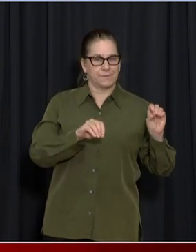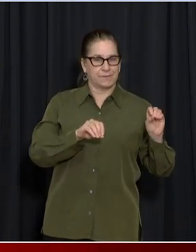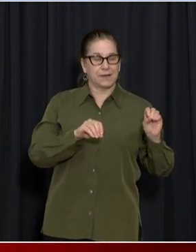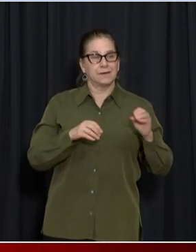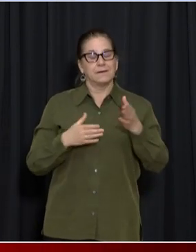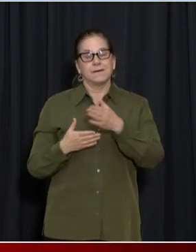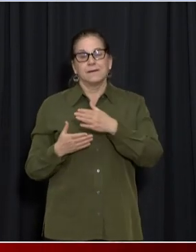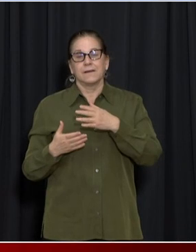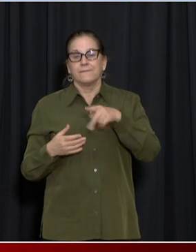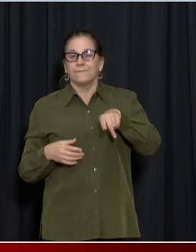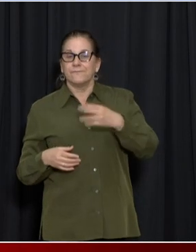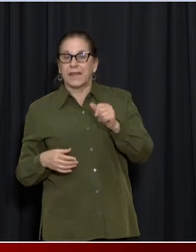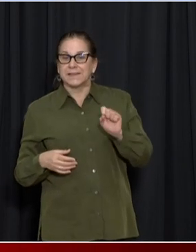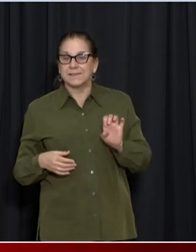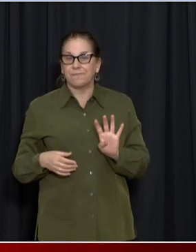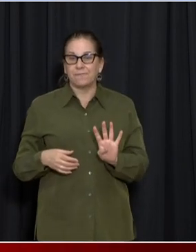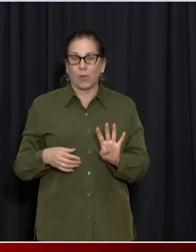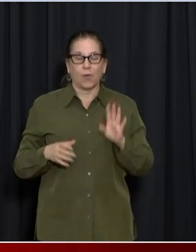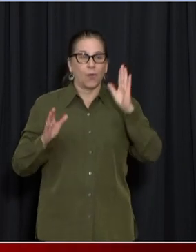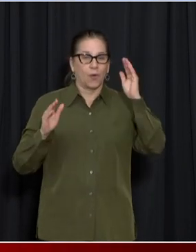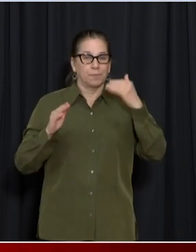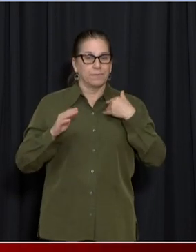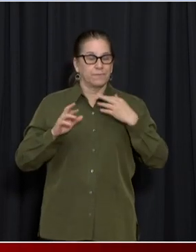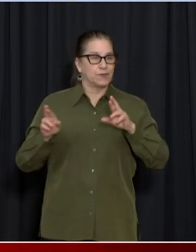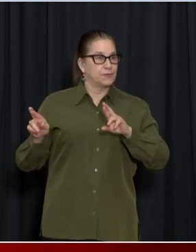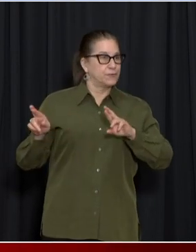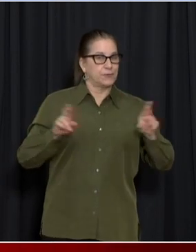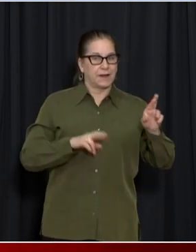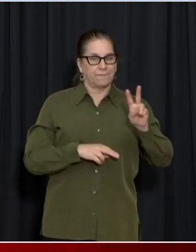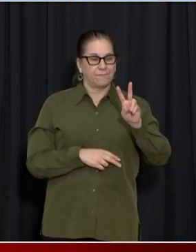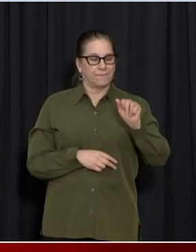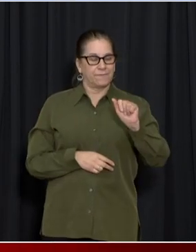that makes this problem totally recede.